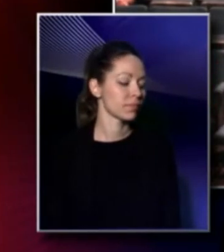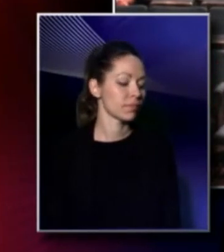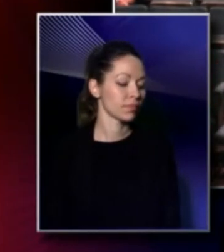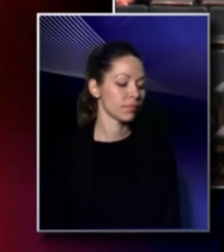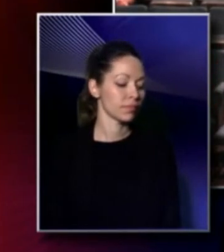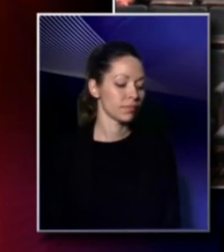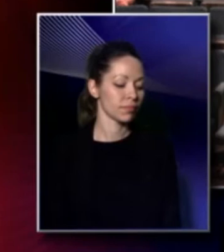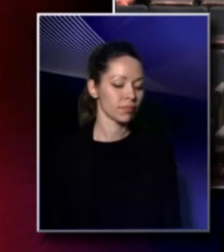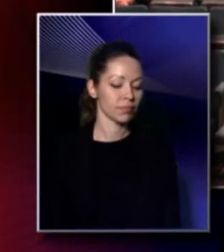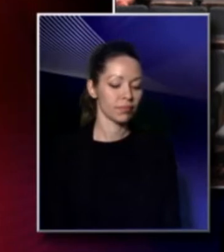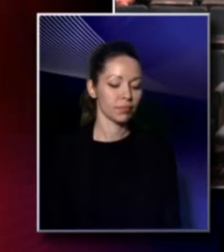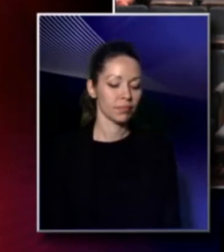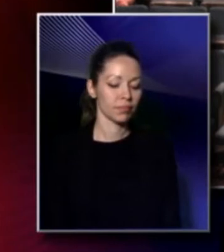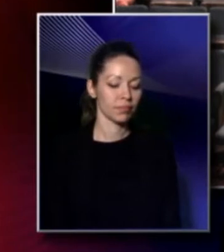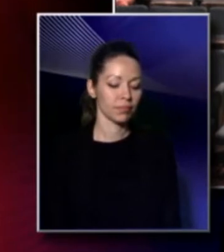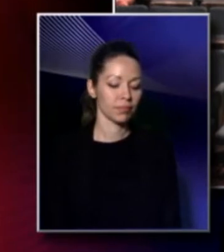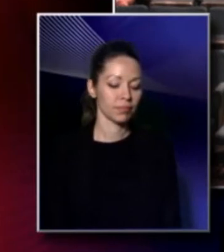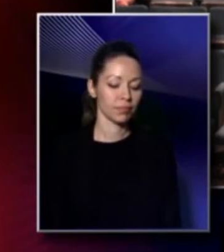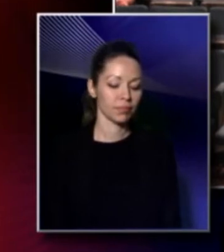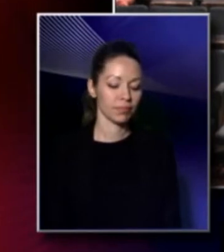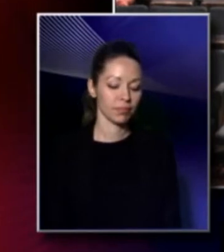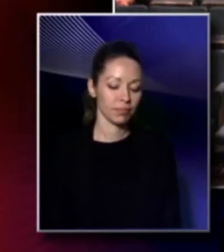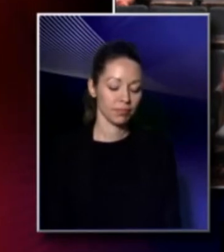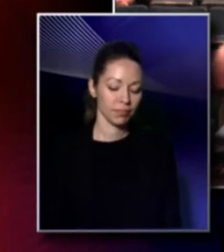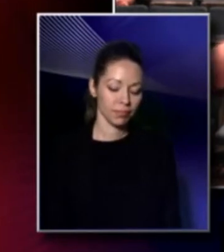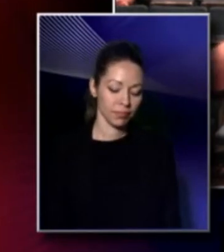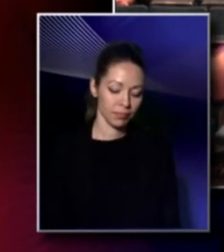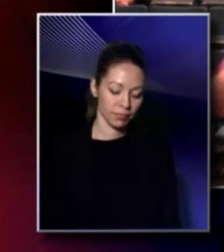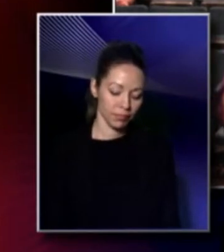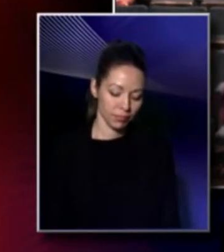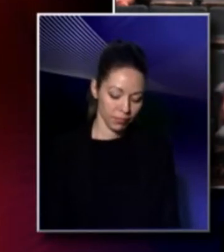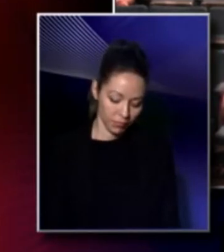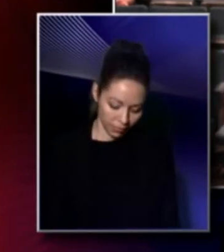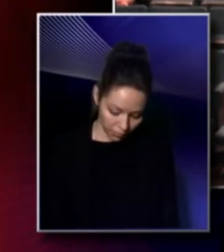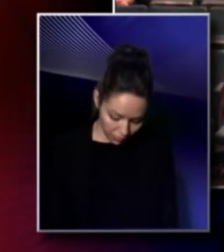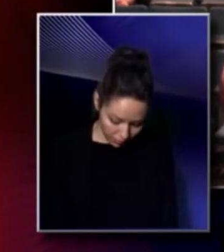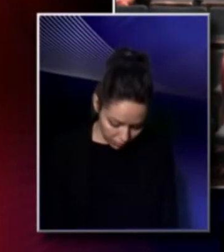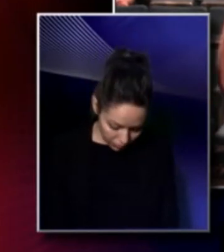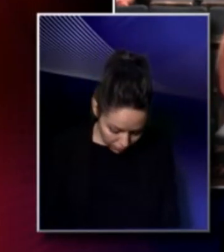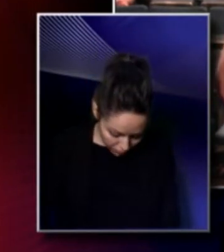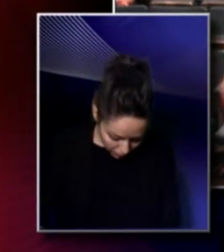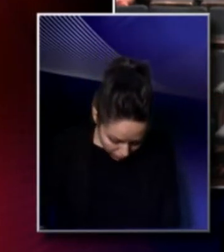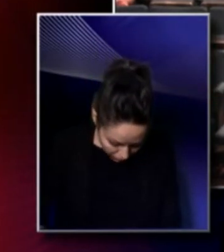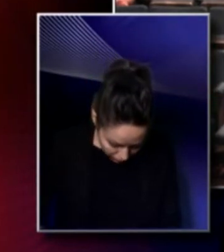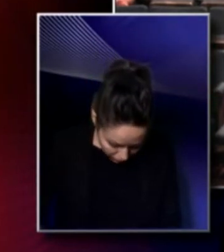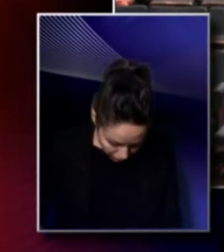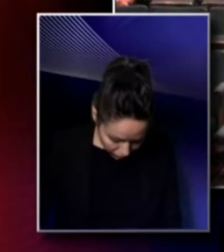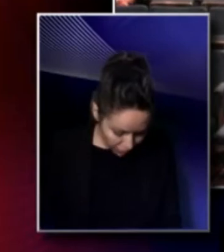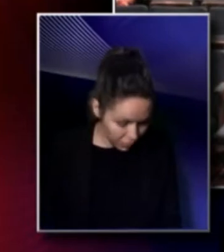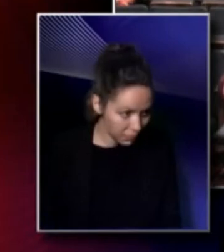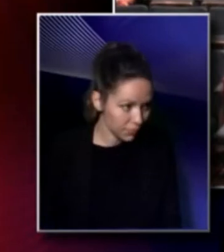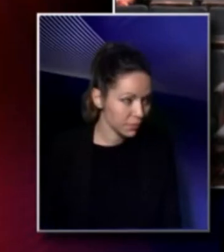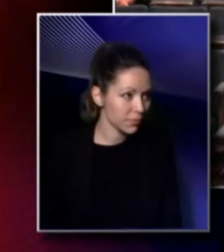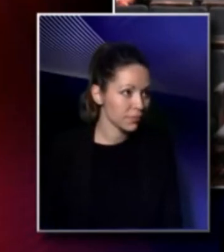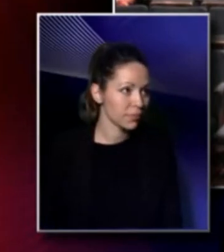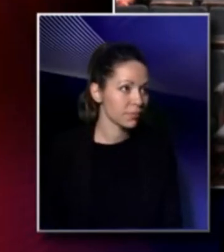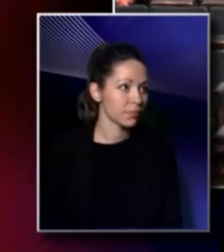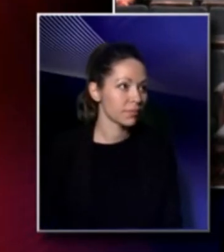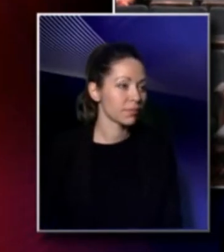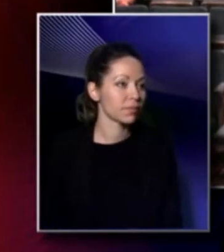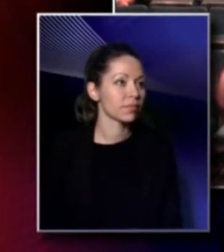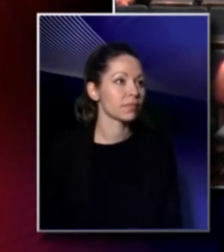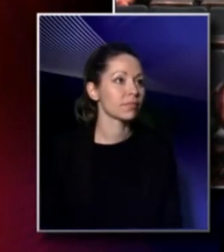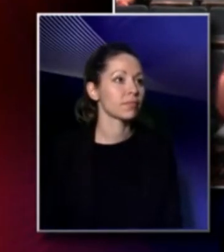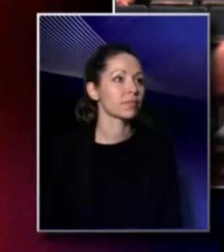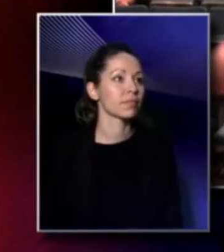So a dual language teacher could actually analyze and develop a curriculum for deaf and hard of